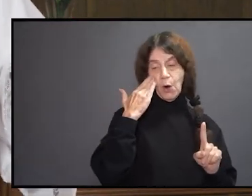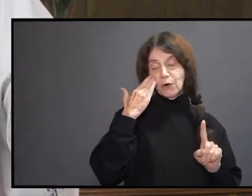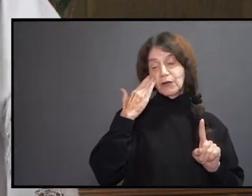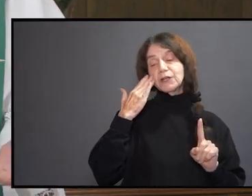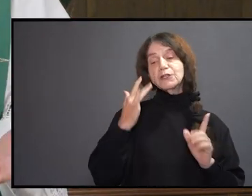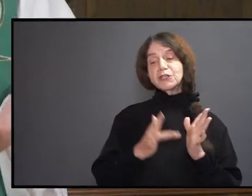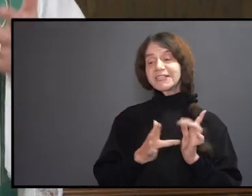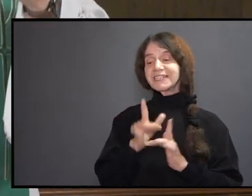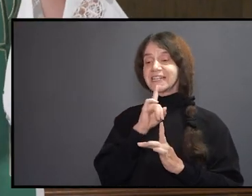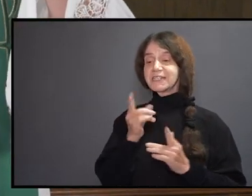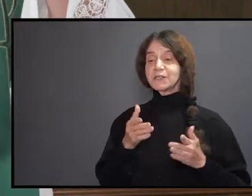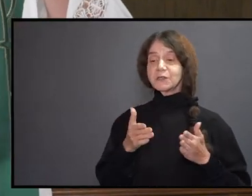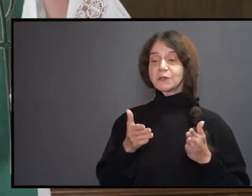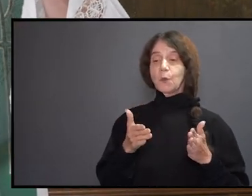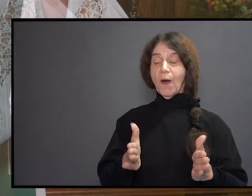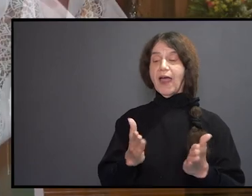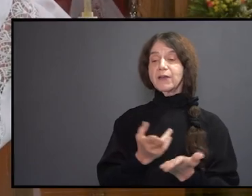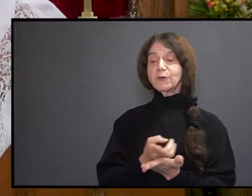way, the truth, and the life.